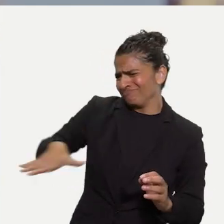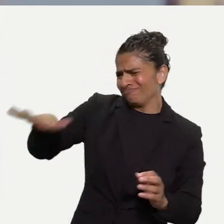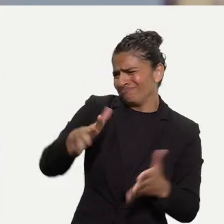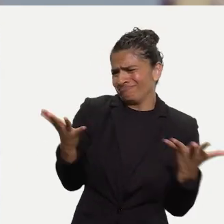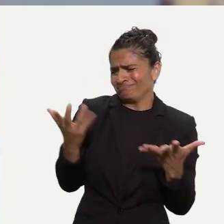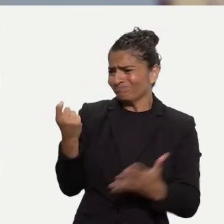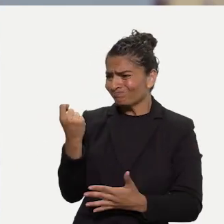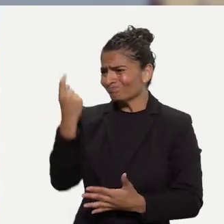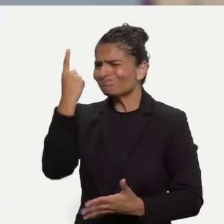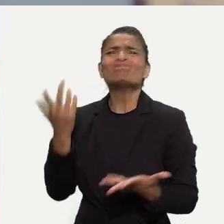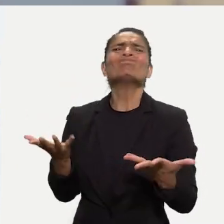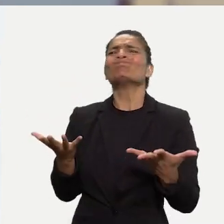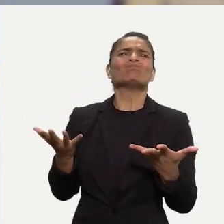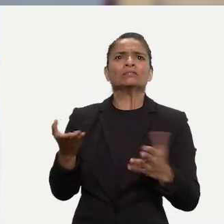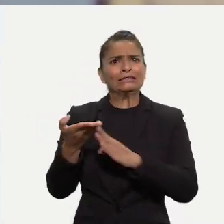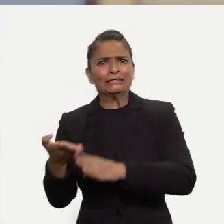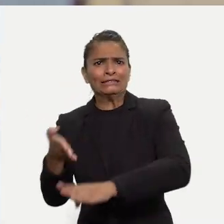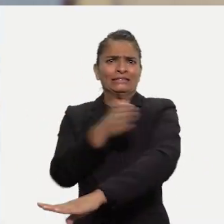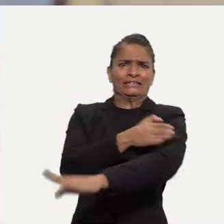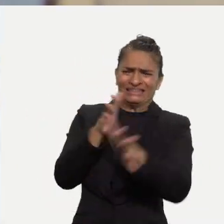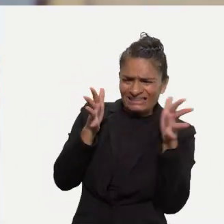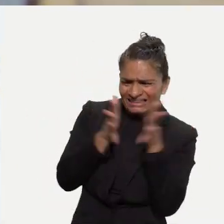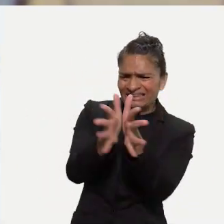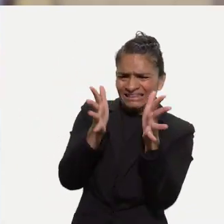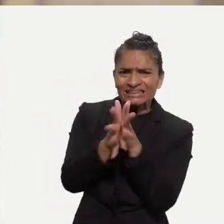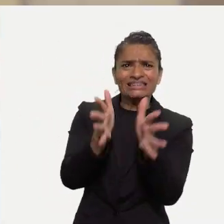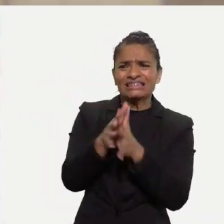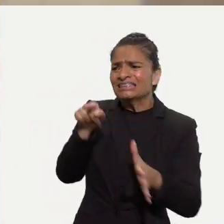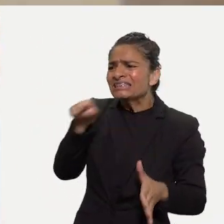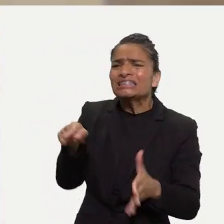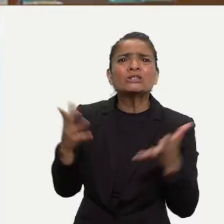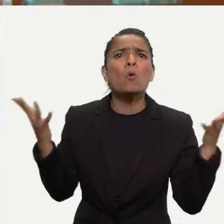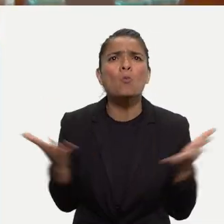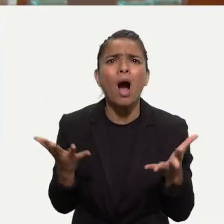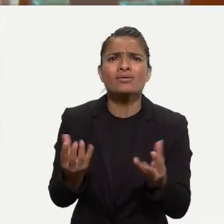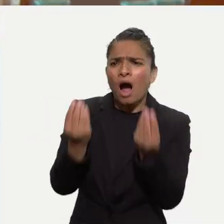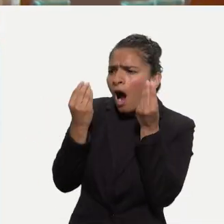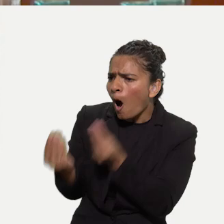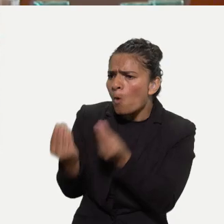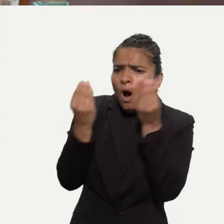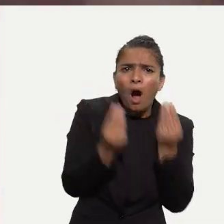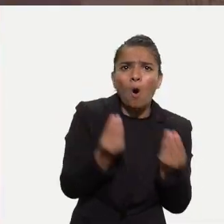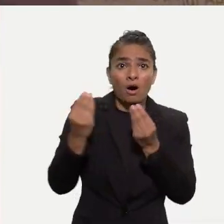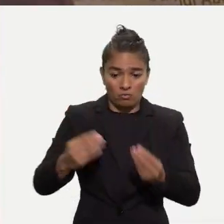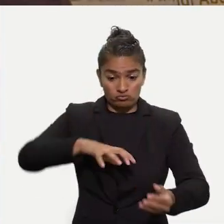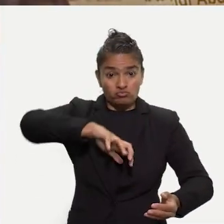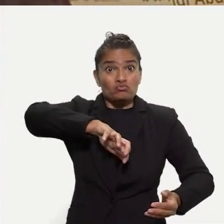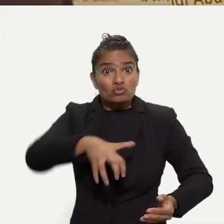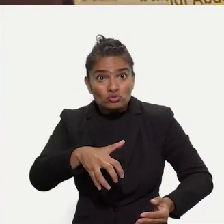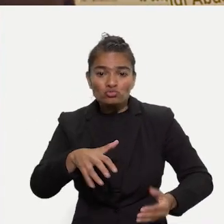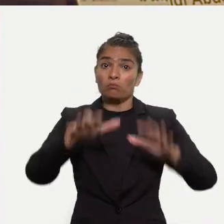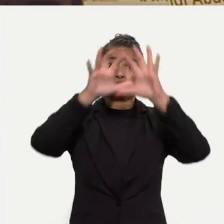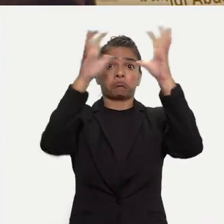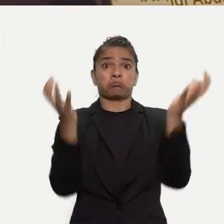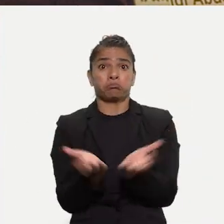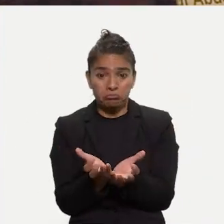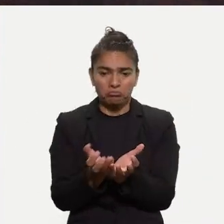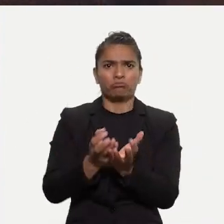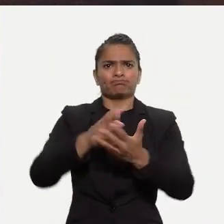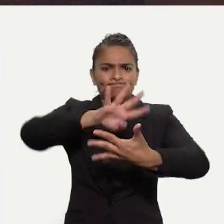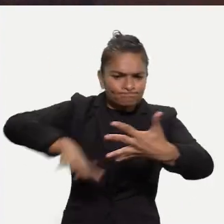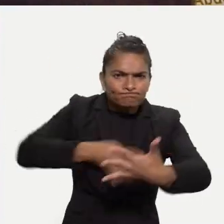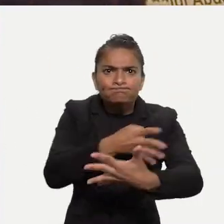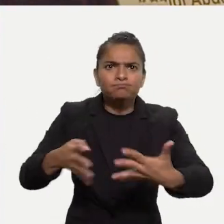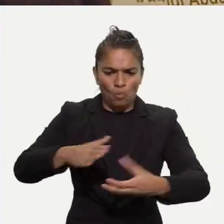the knowledge gap, awareness of what disaster risk reduction is, understanding of what it calls for, and how to